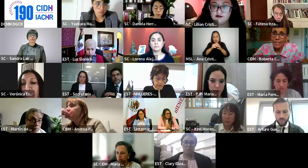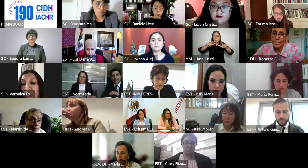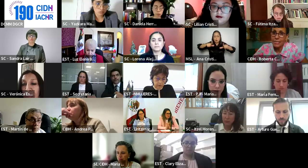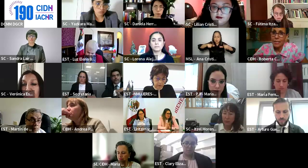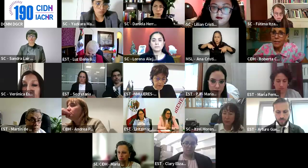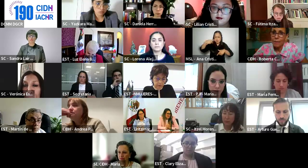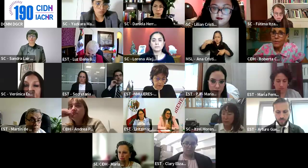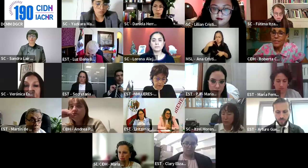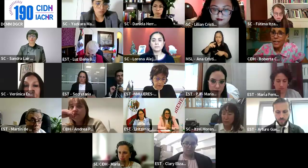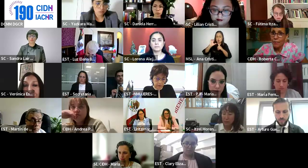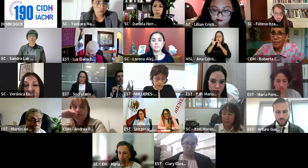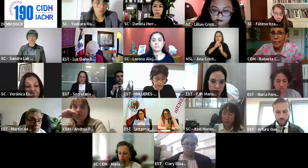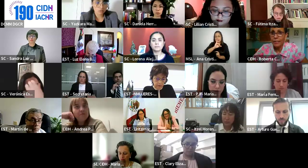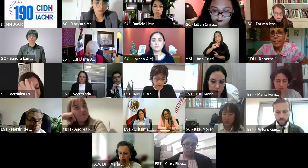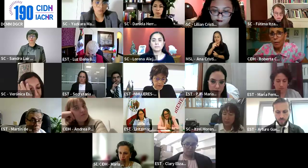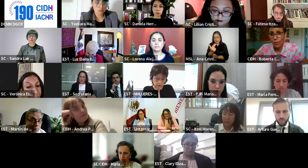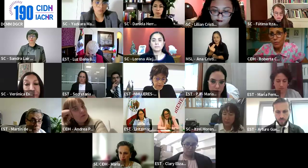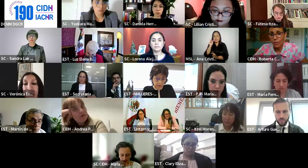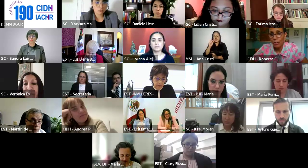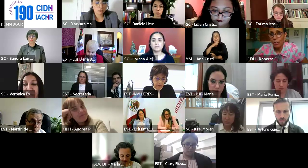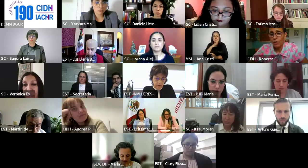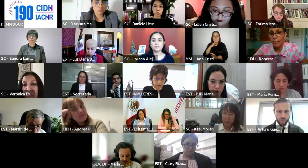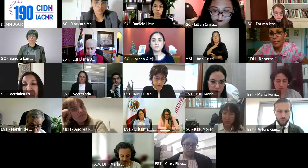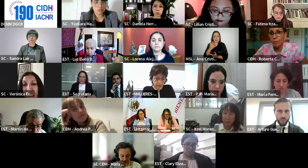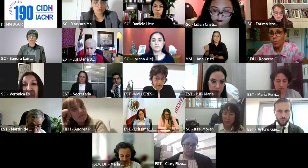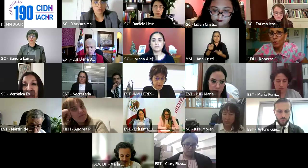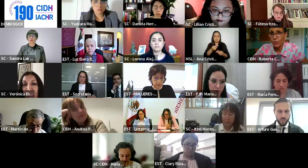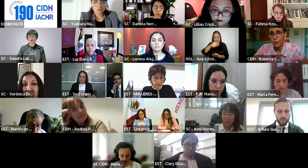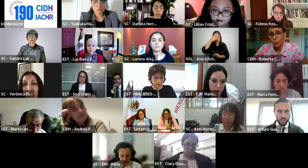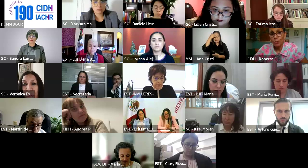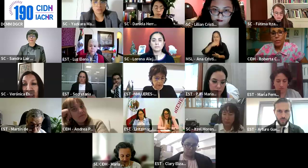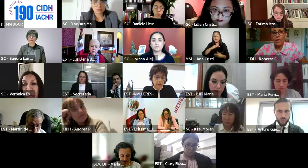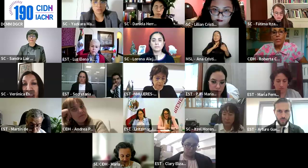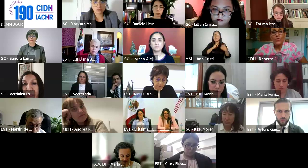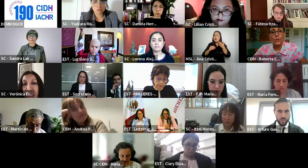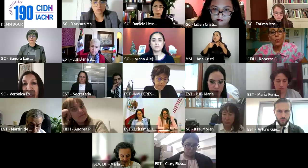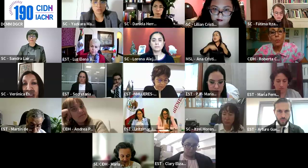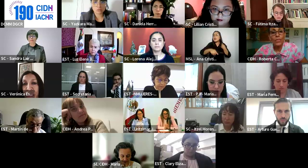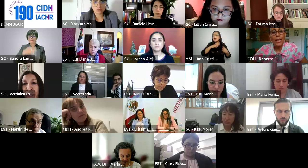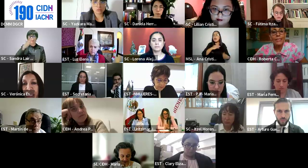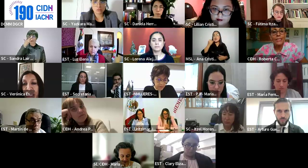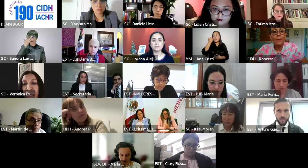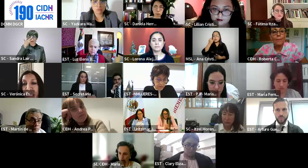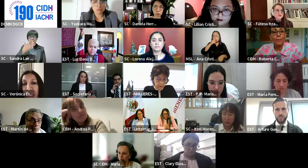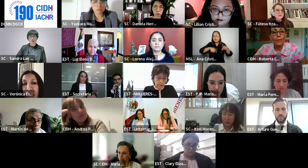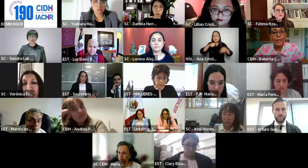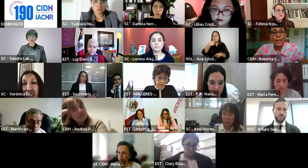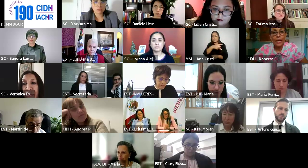can access this hearing in the language that is appropriate to you. So with